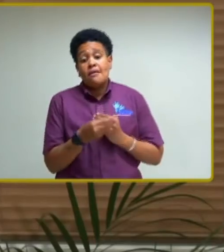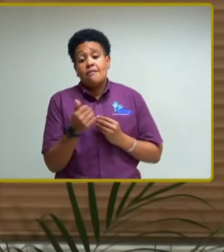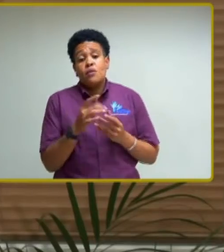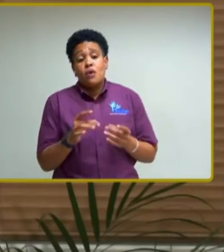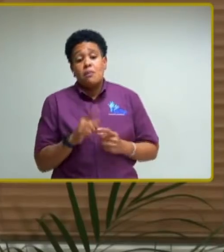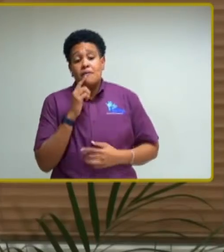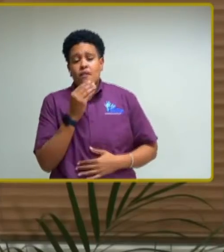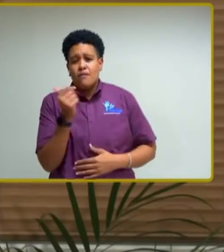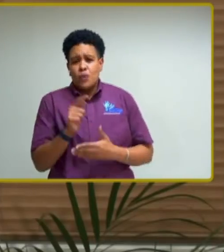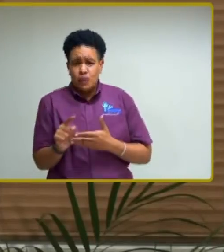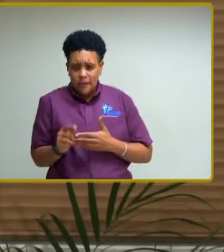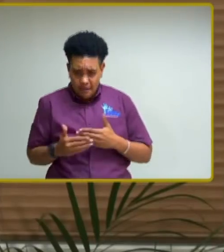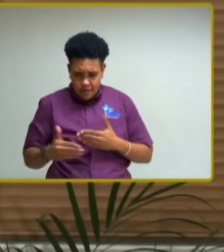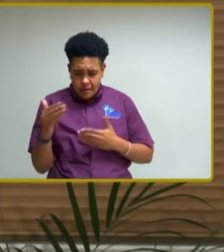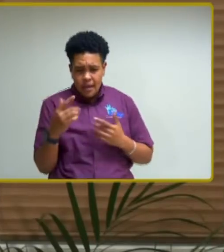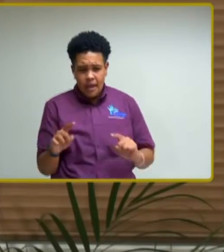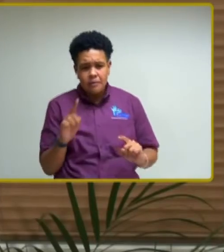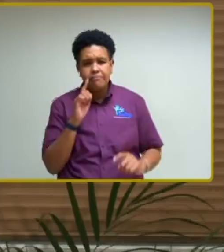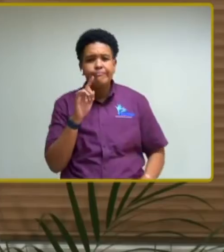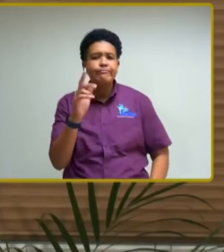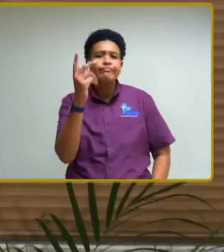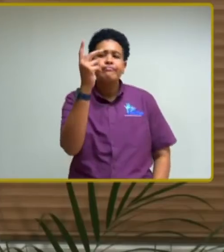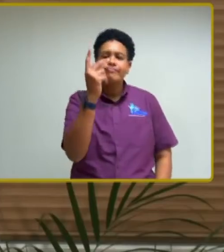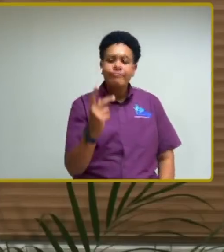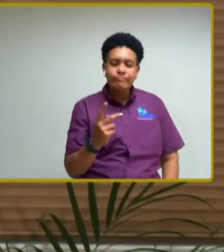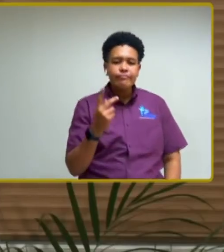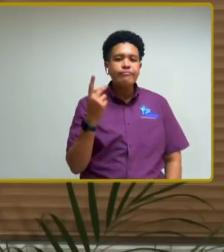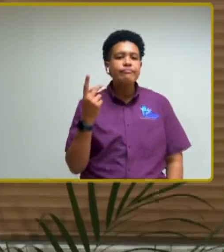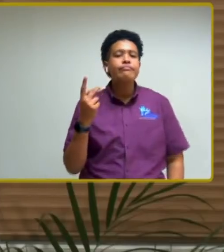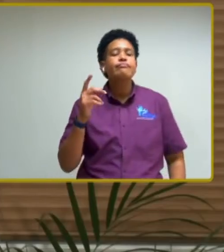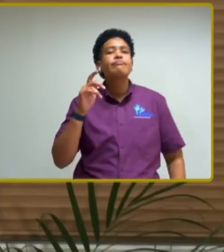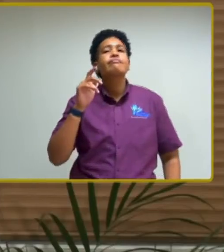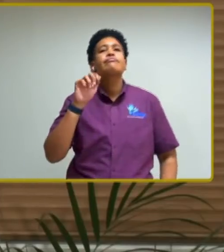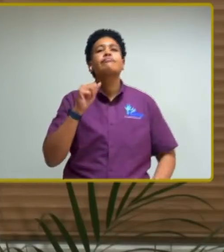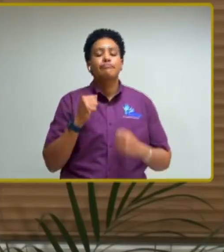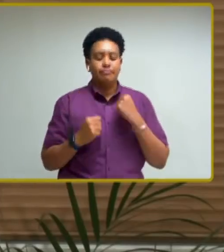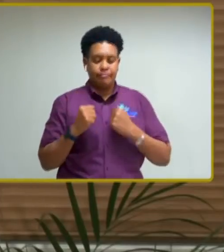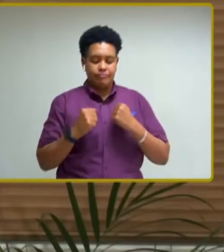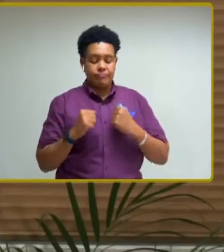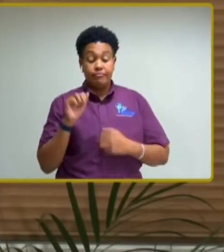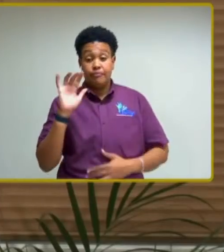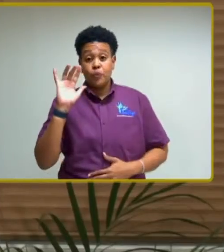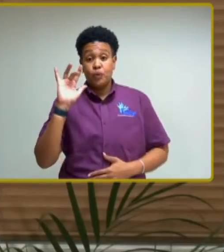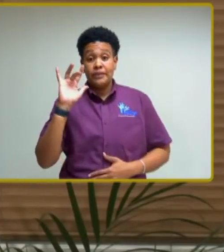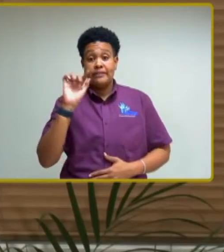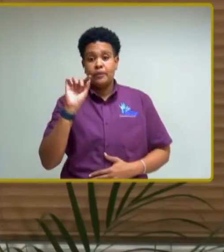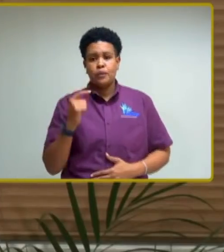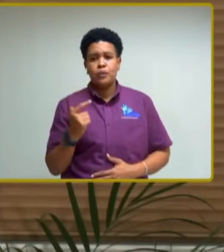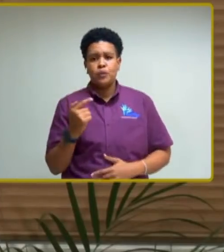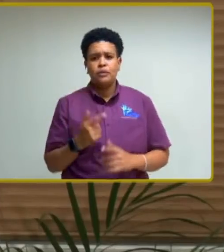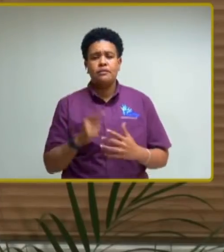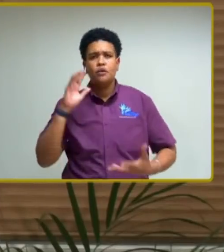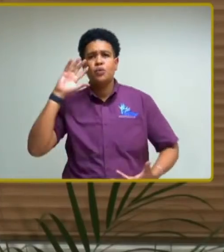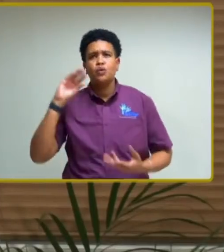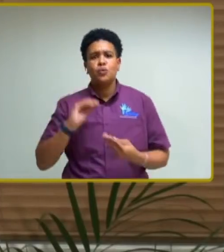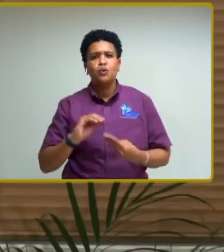week. So as of Thursday, March 25th, 2021, a total